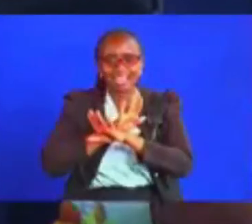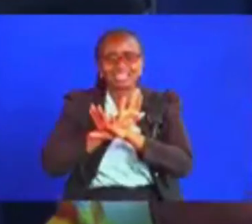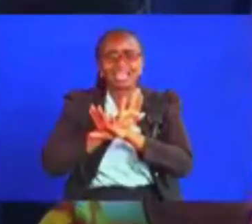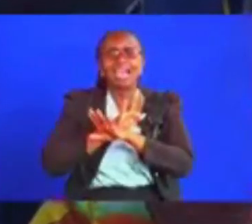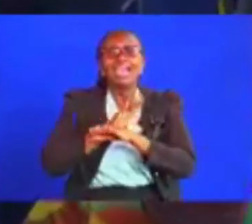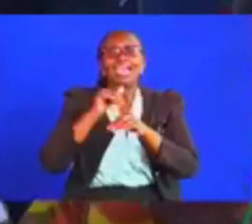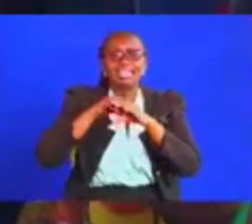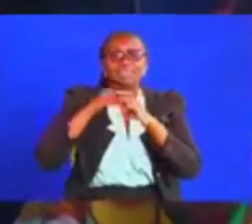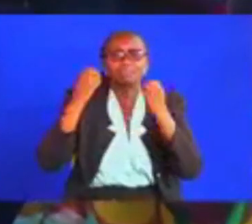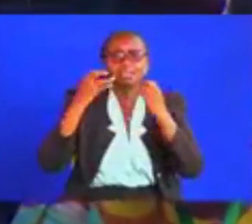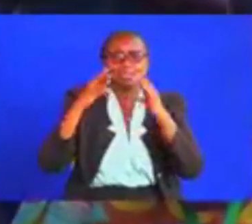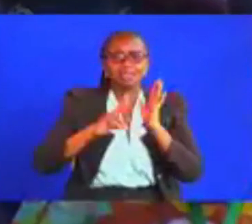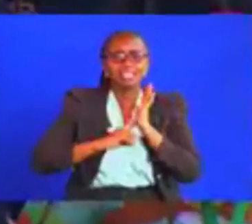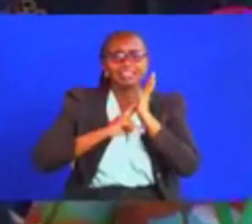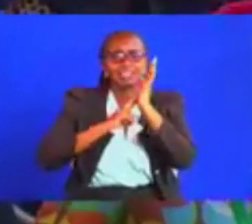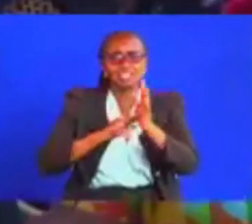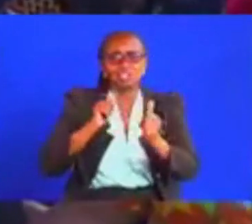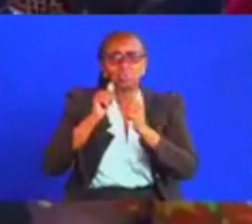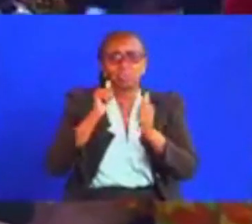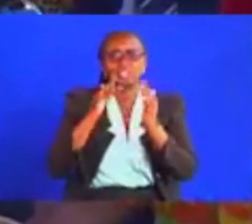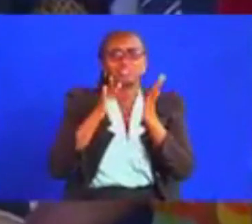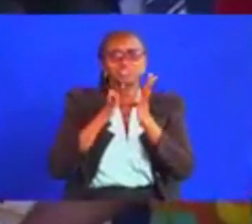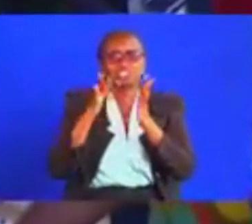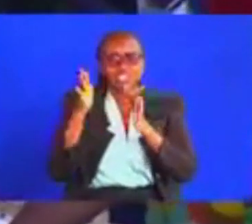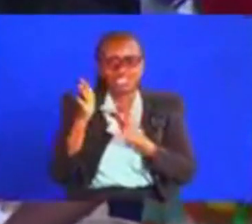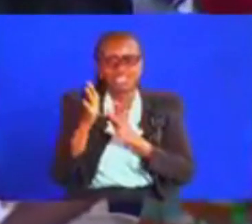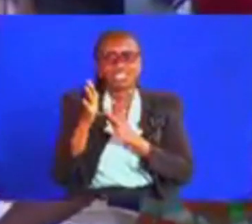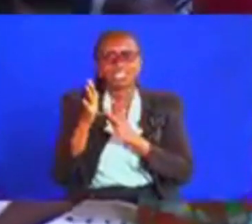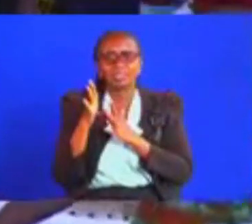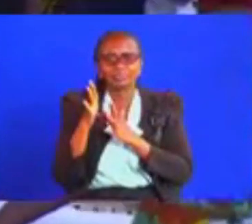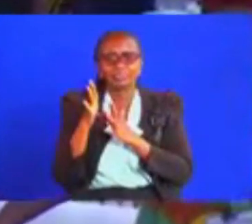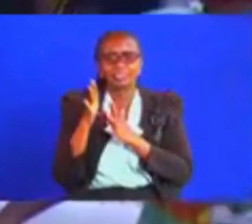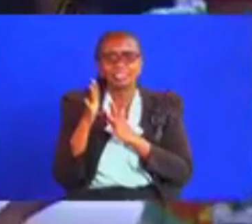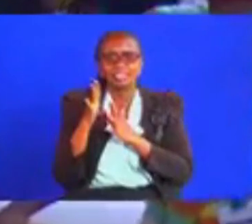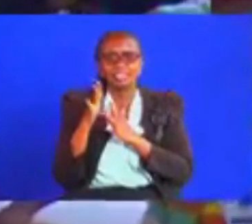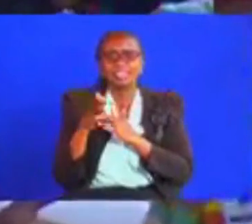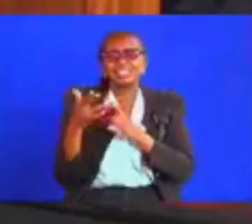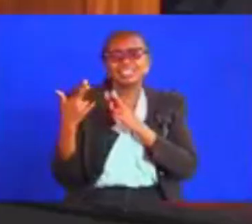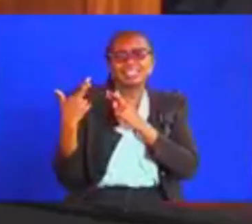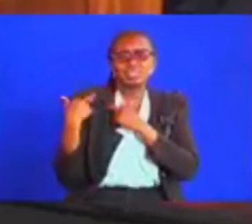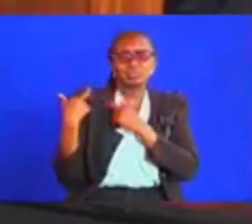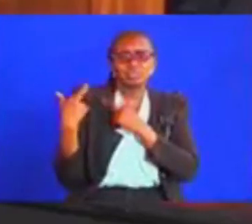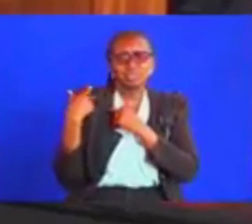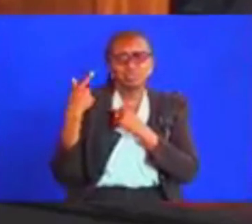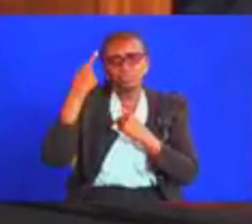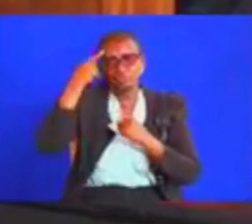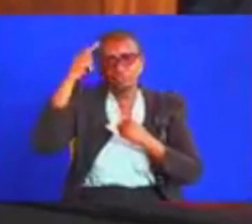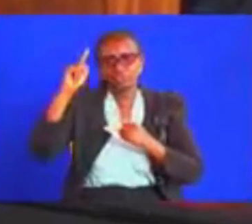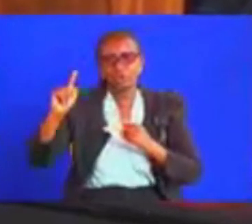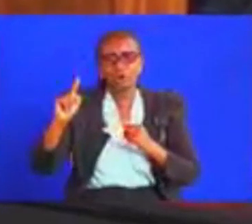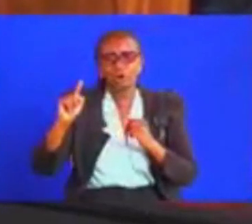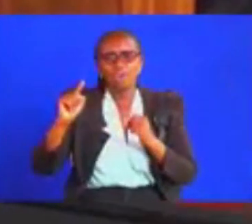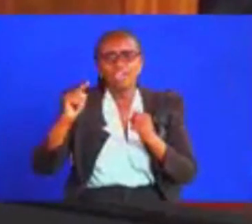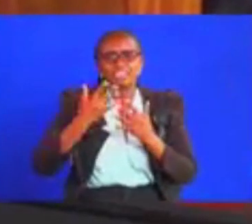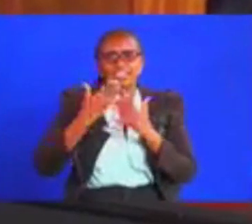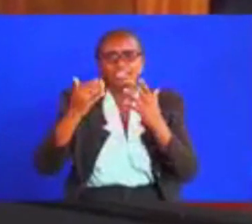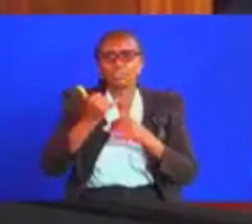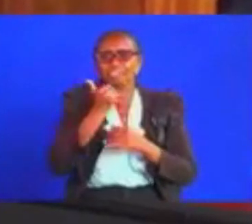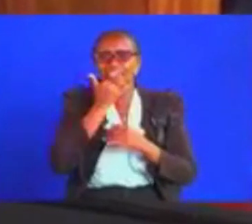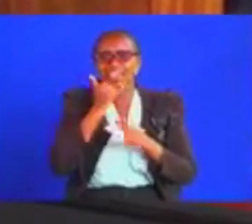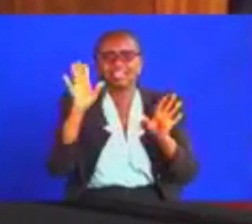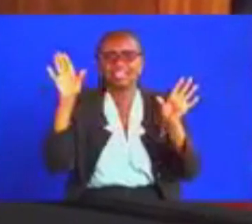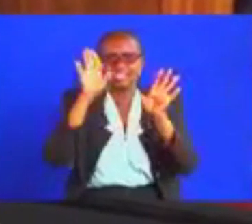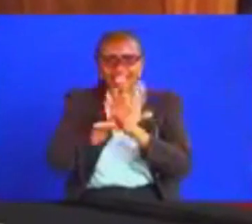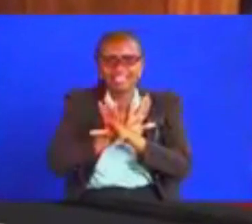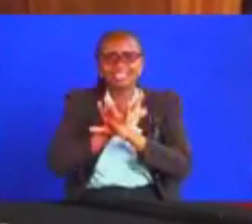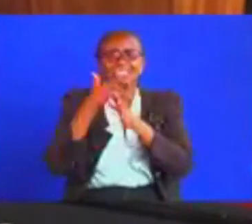many revelations of Jesus that has been deficient in the church, which is responsible for the prevalence of error, darkness,